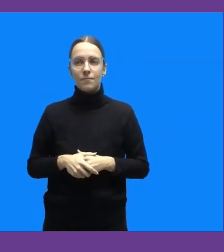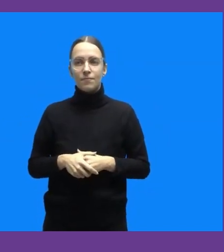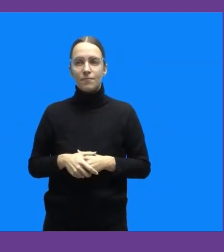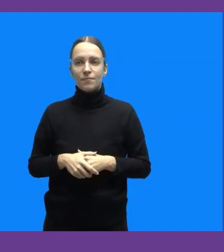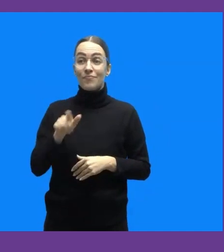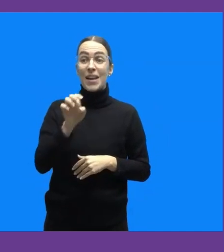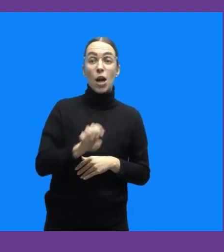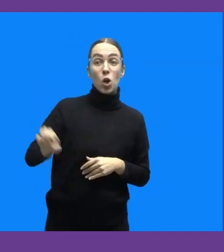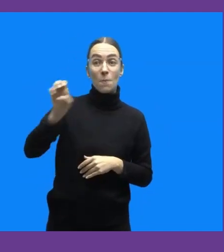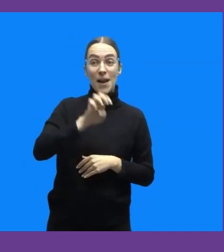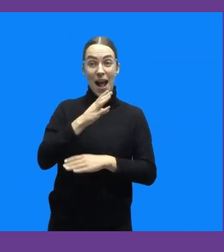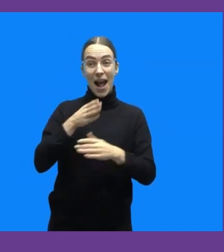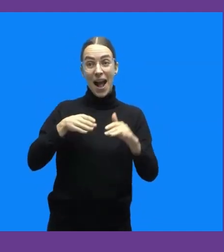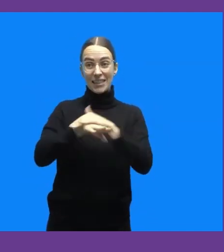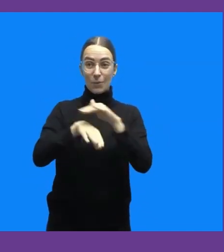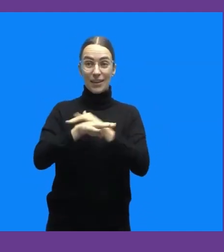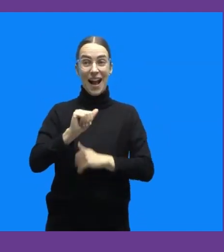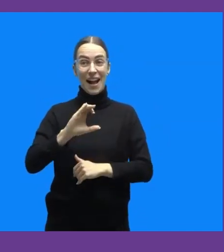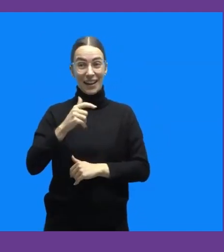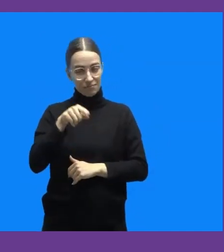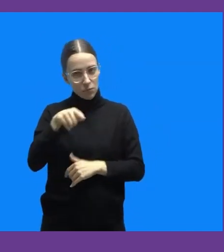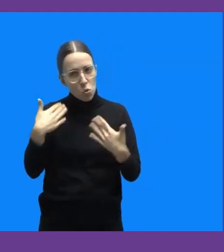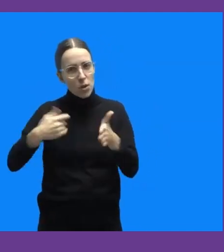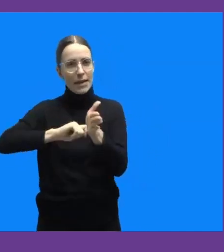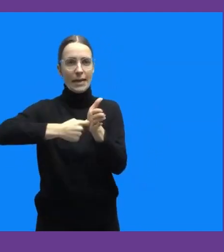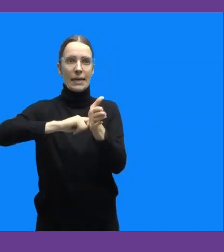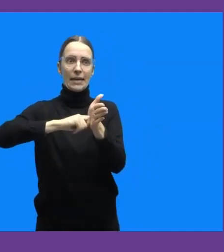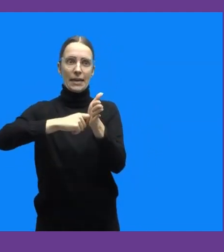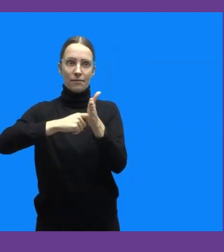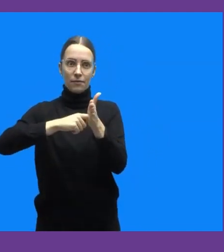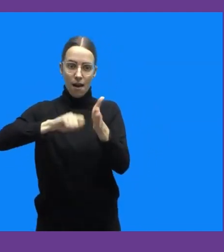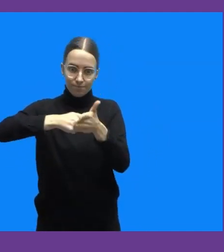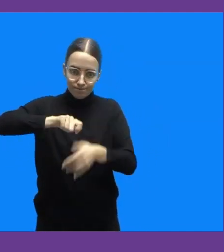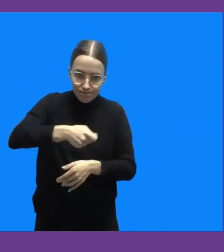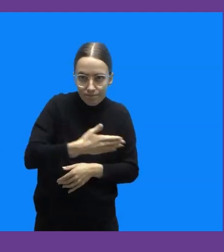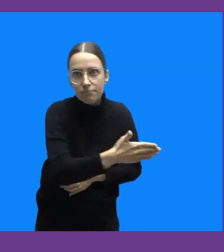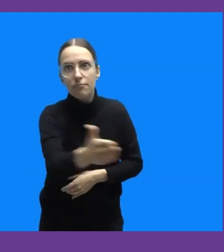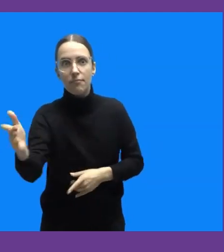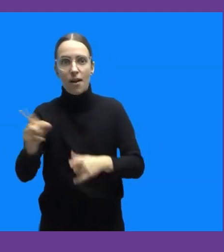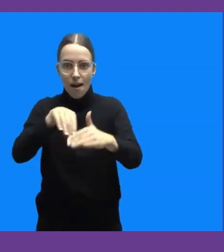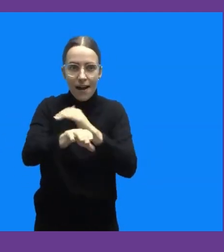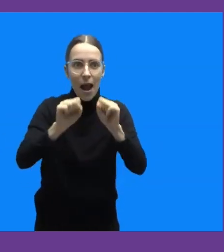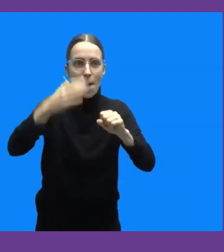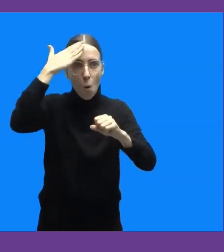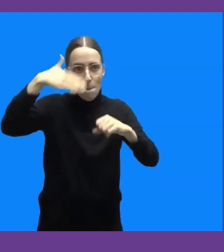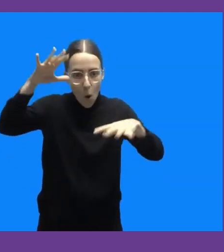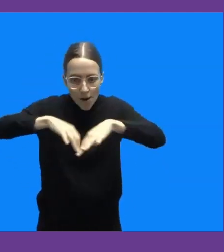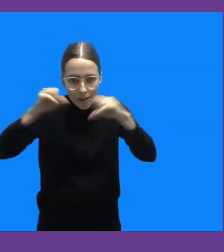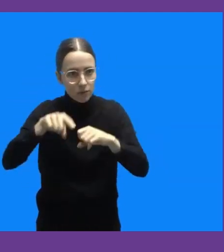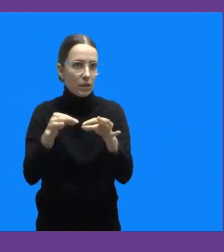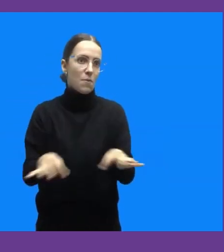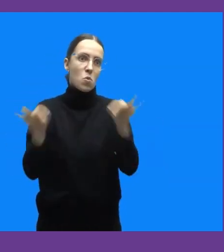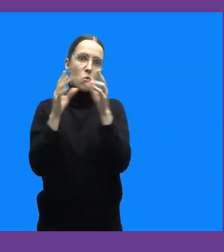common market across Europe. It is the first Accessibility Act that is engaged or requires